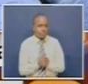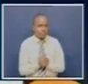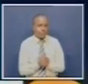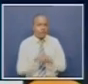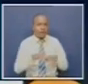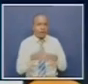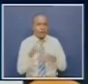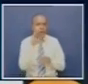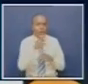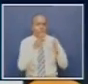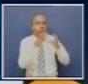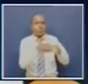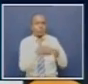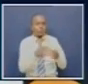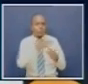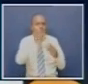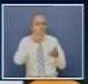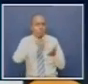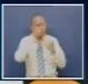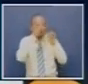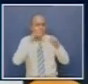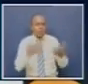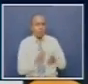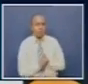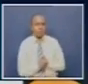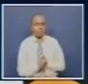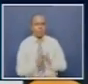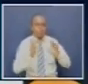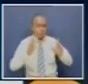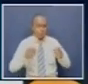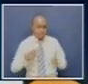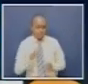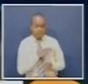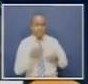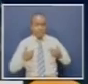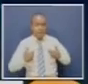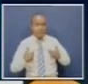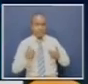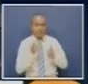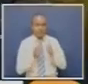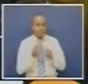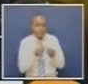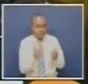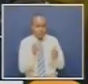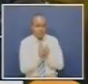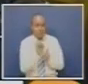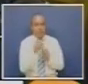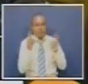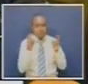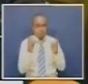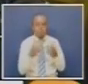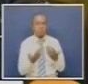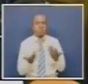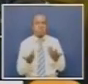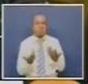How should COD get the flag bearer? Already there is a committee which has been set, which is dealing with the issues. Mm-hmm. Of course, they'll come out